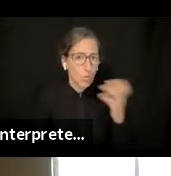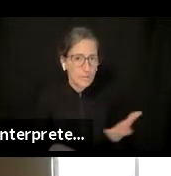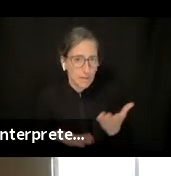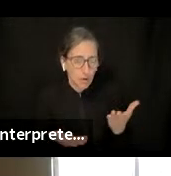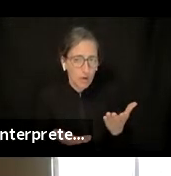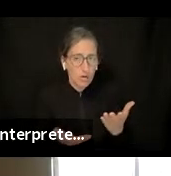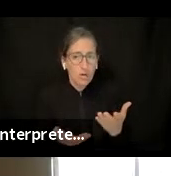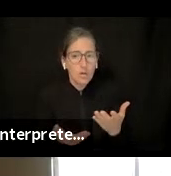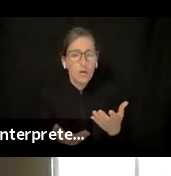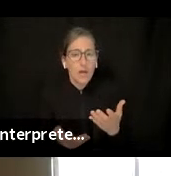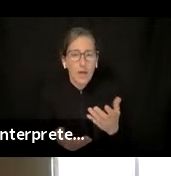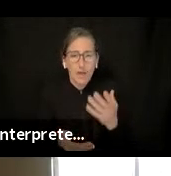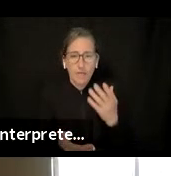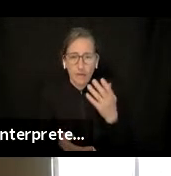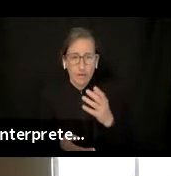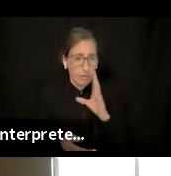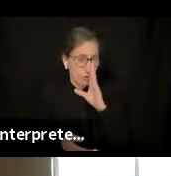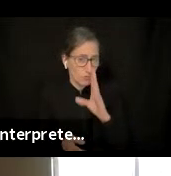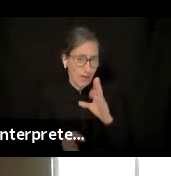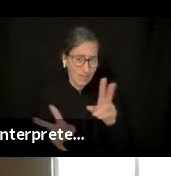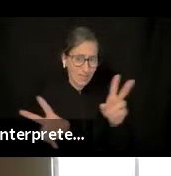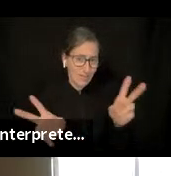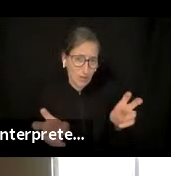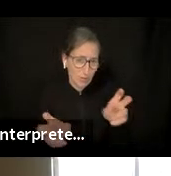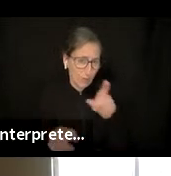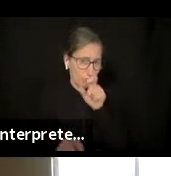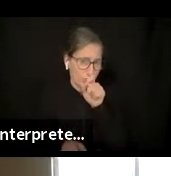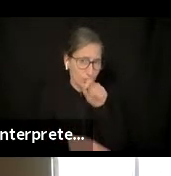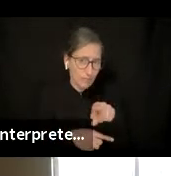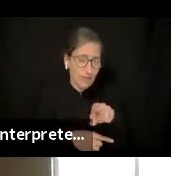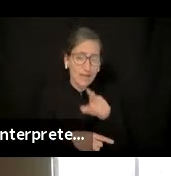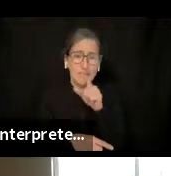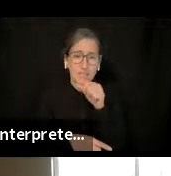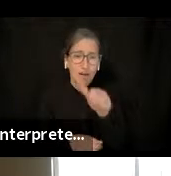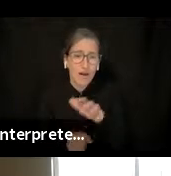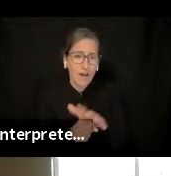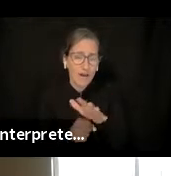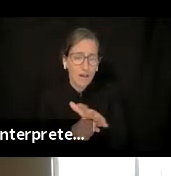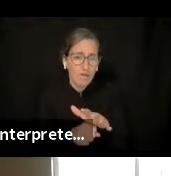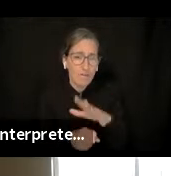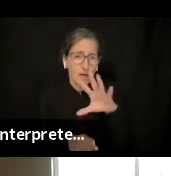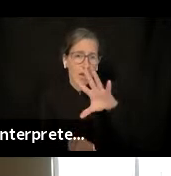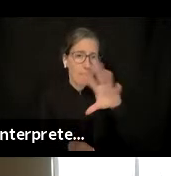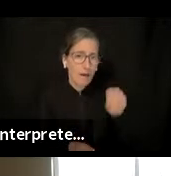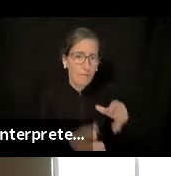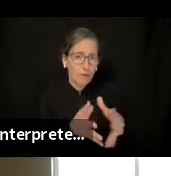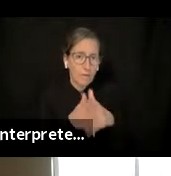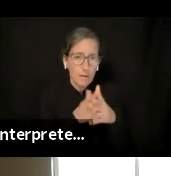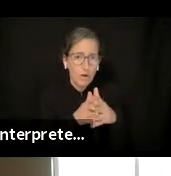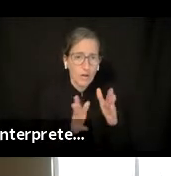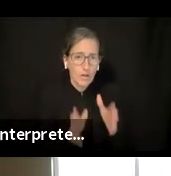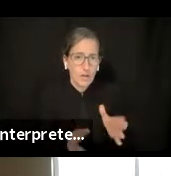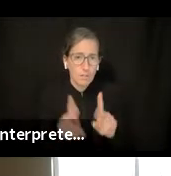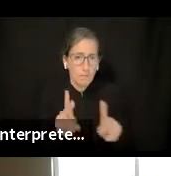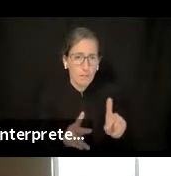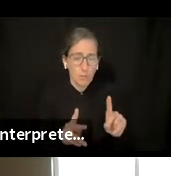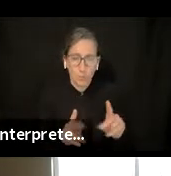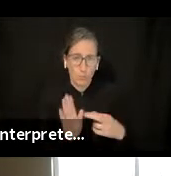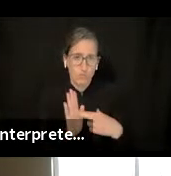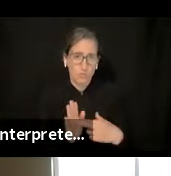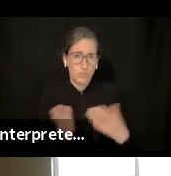not enough African-American people represented here. And I would love to know just the reasoning behind that.